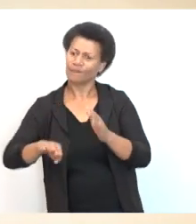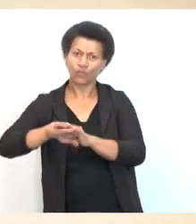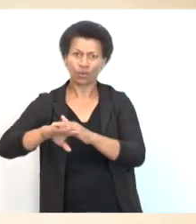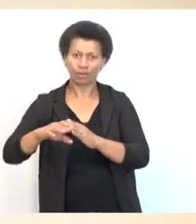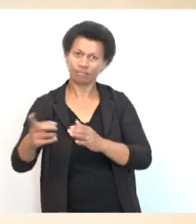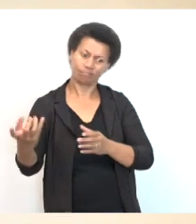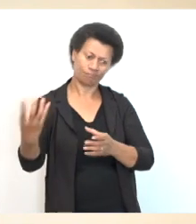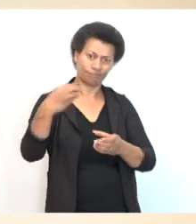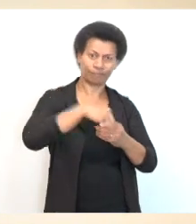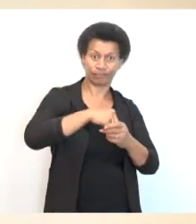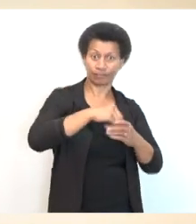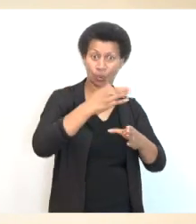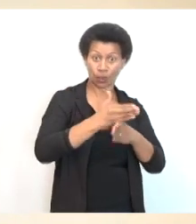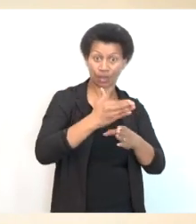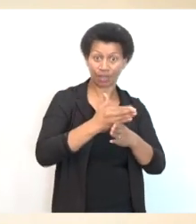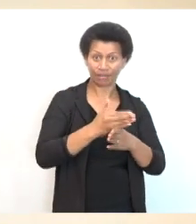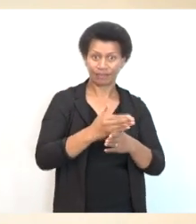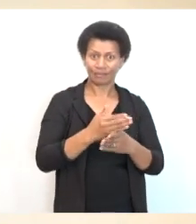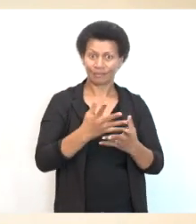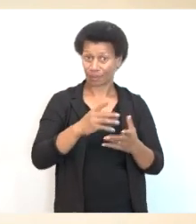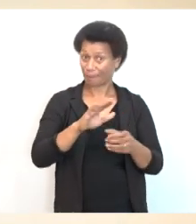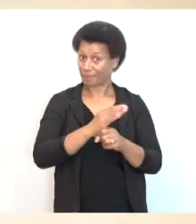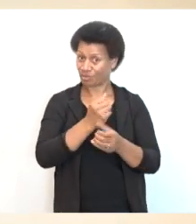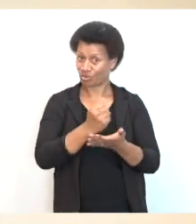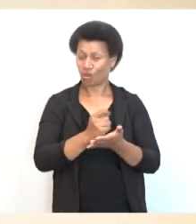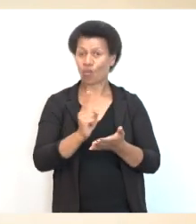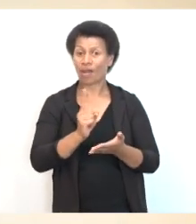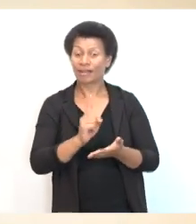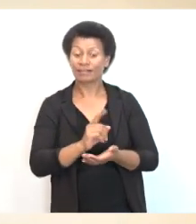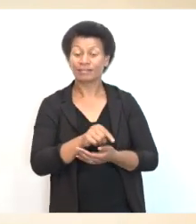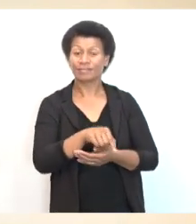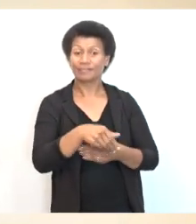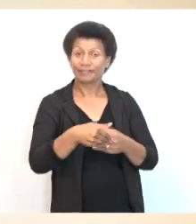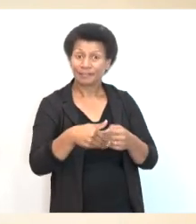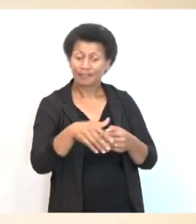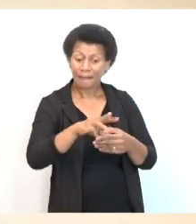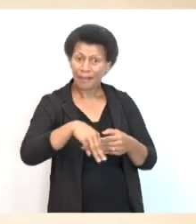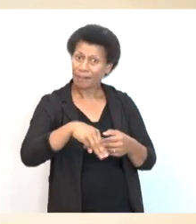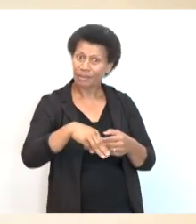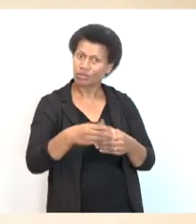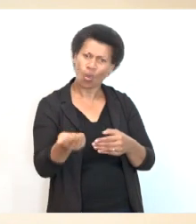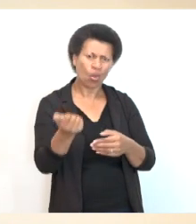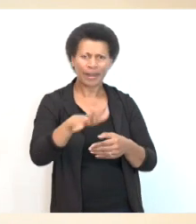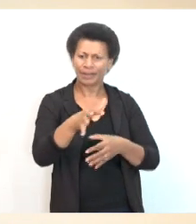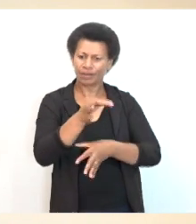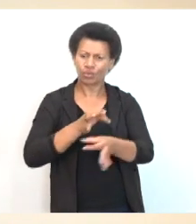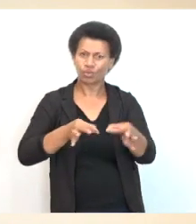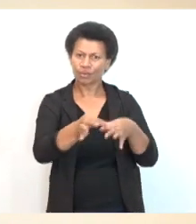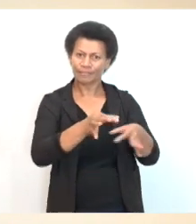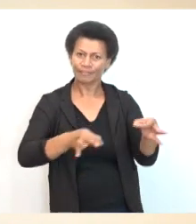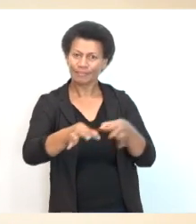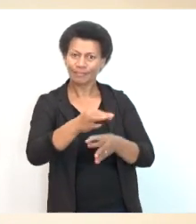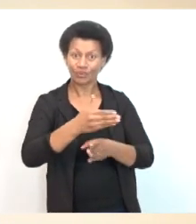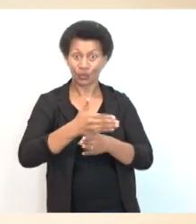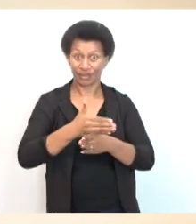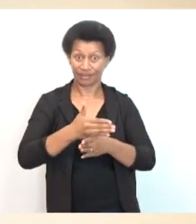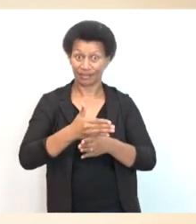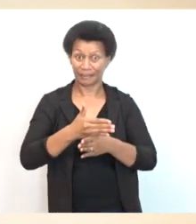That's what was issued by the Minister for Tourism, and I believe there's also a further discussion between the Minister